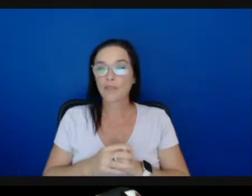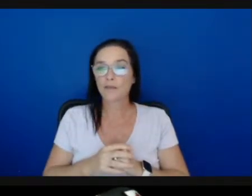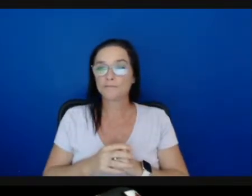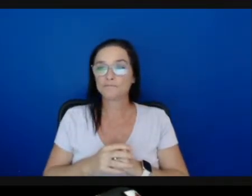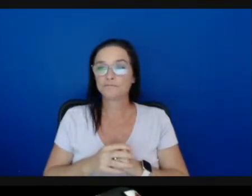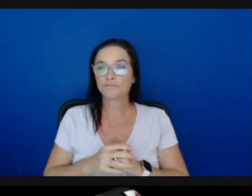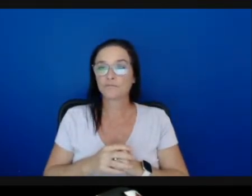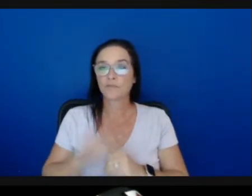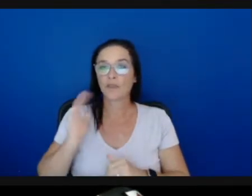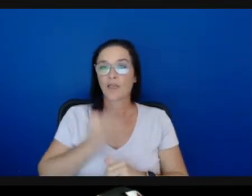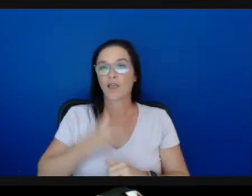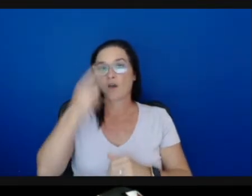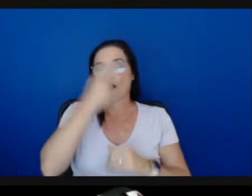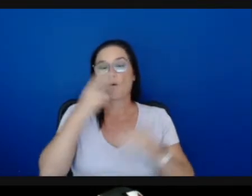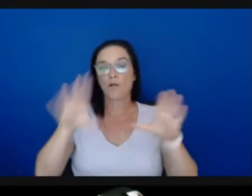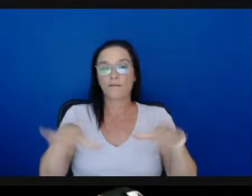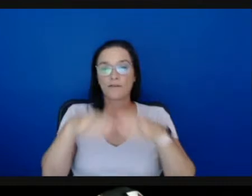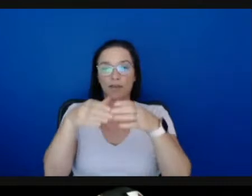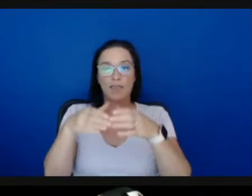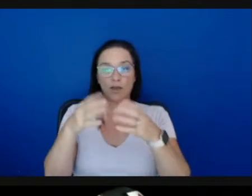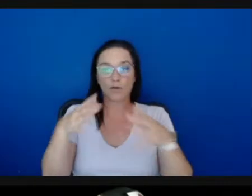So in our Hawaiian volcano summary for this week,